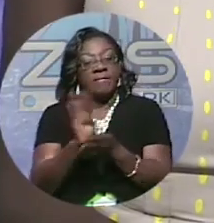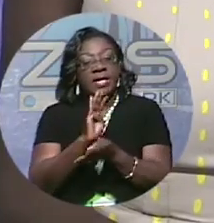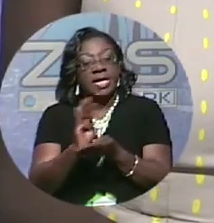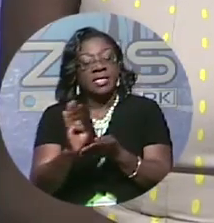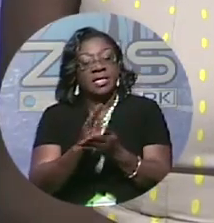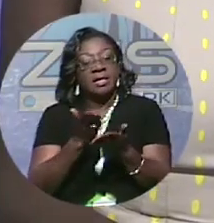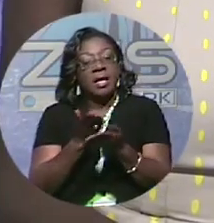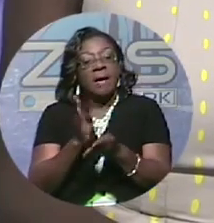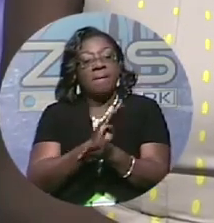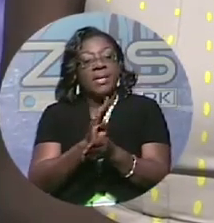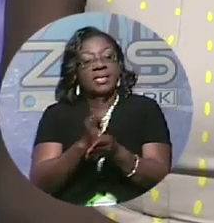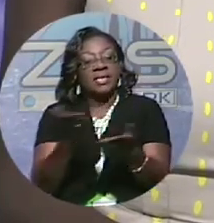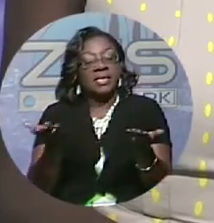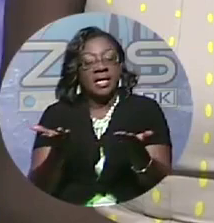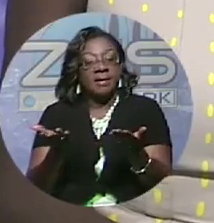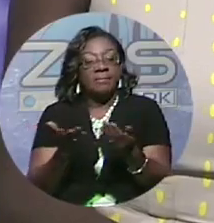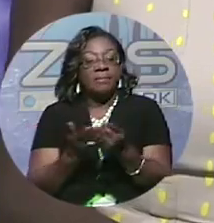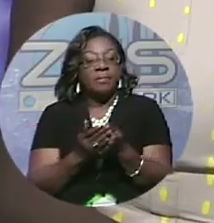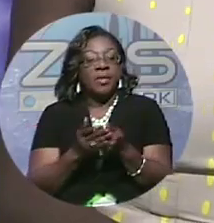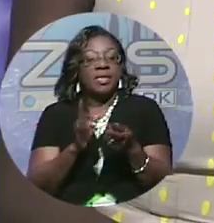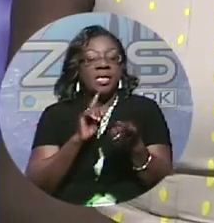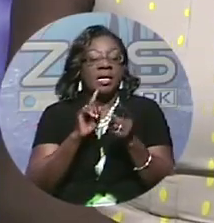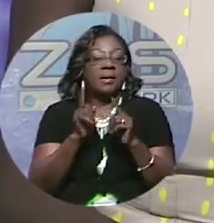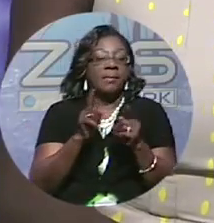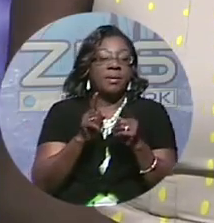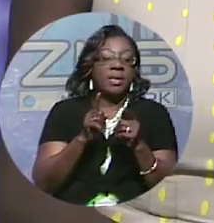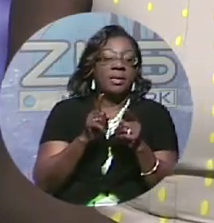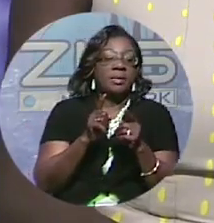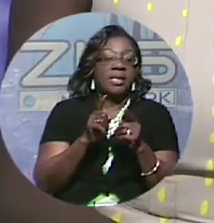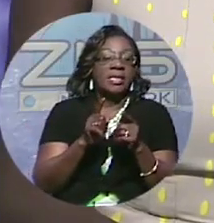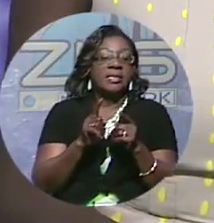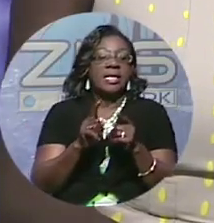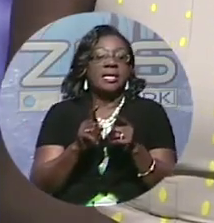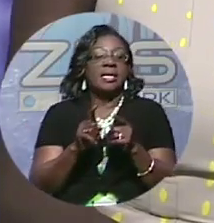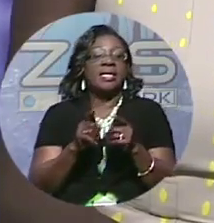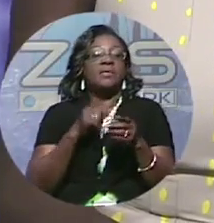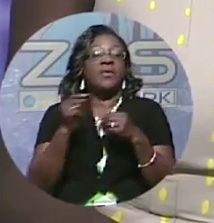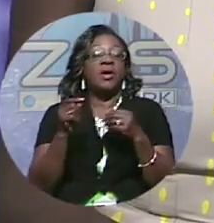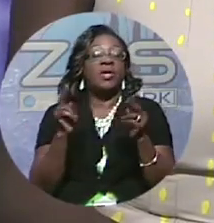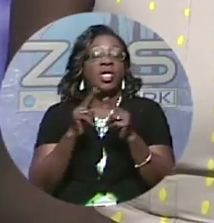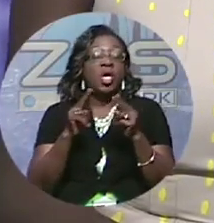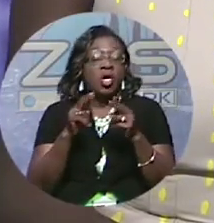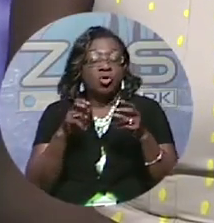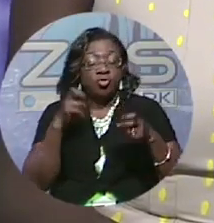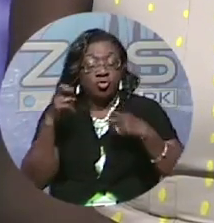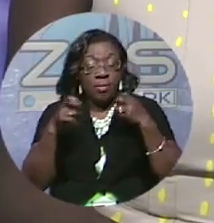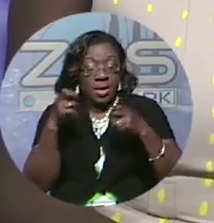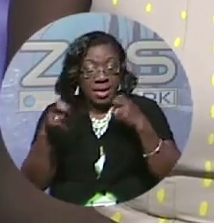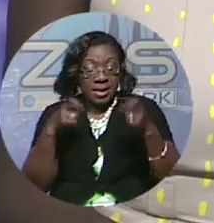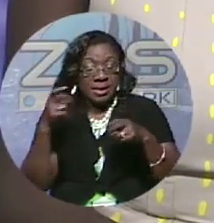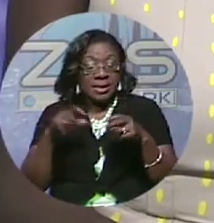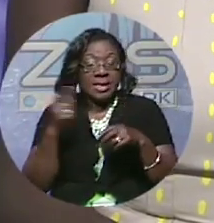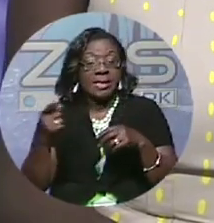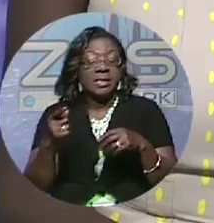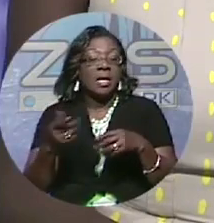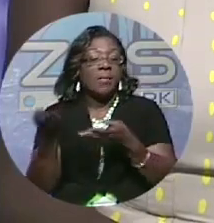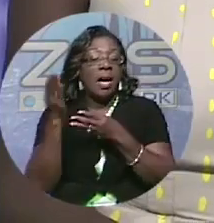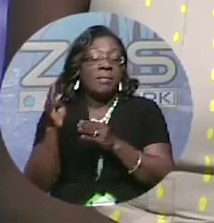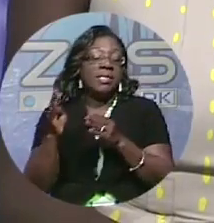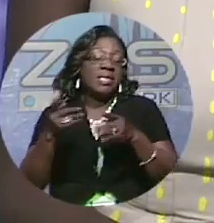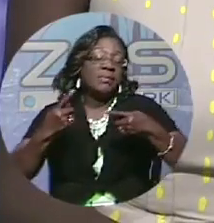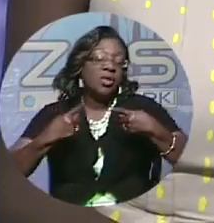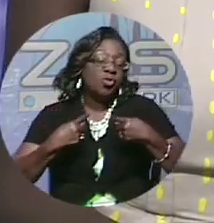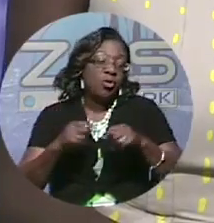Strawn addressed the leak at a press conference this evening, saying the matter is particularly troubling since the Bahamas is a compliant